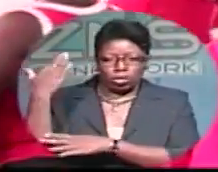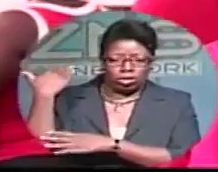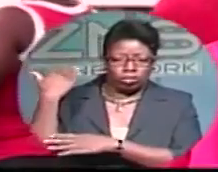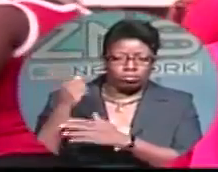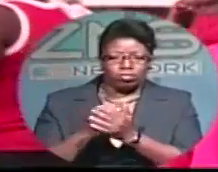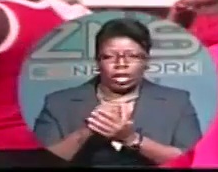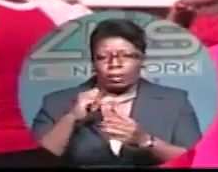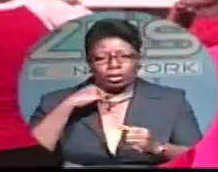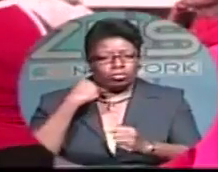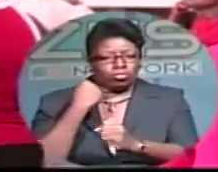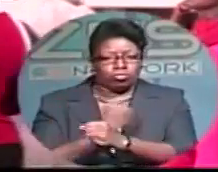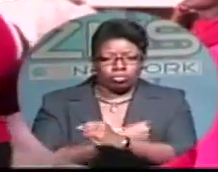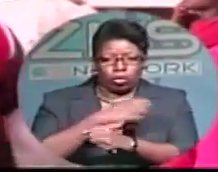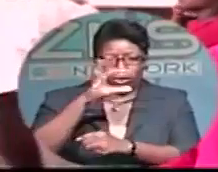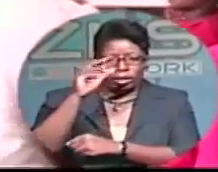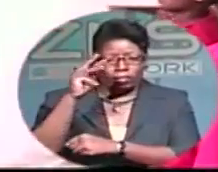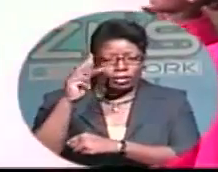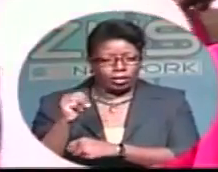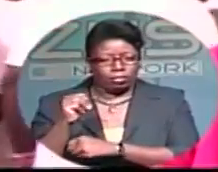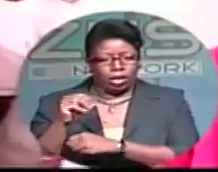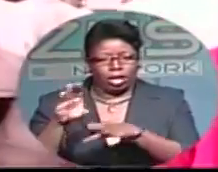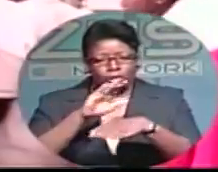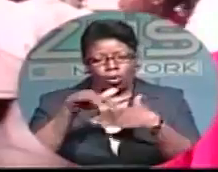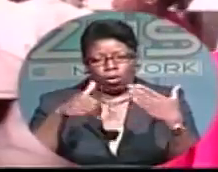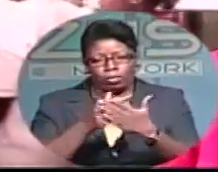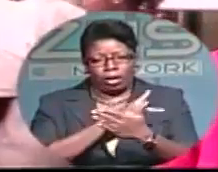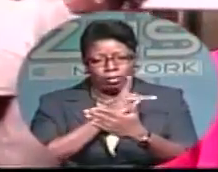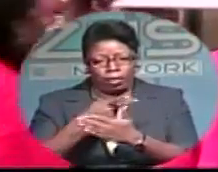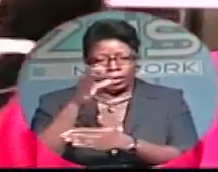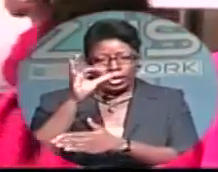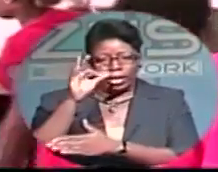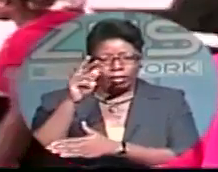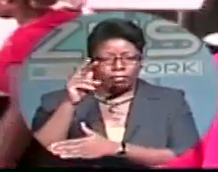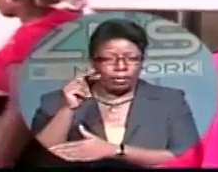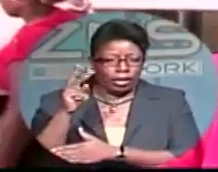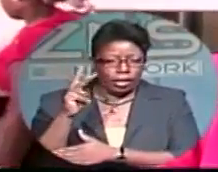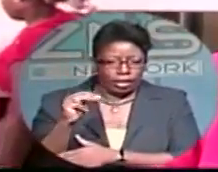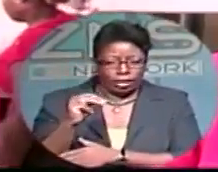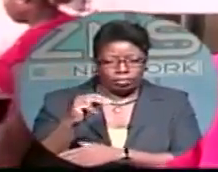vibrant organization, that the FNM does what is necessary to return to government.